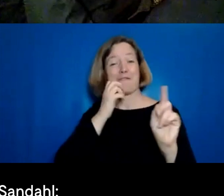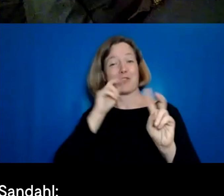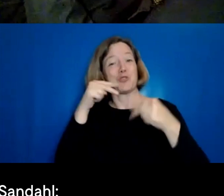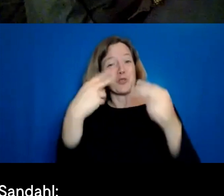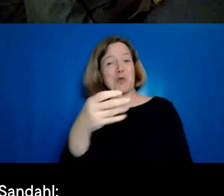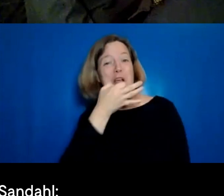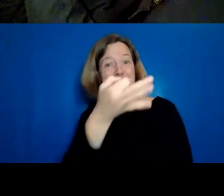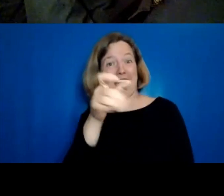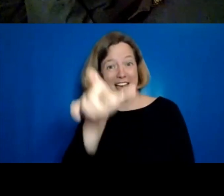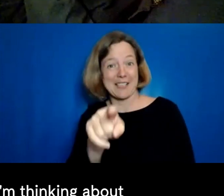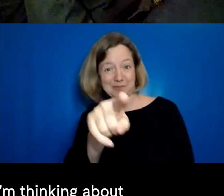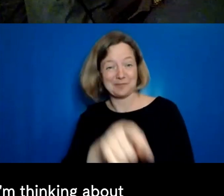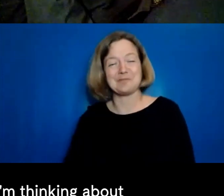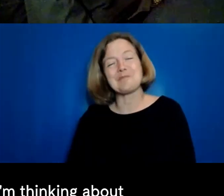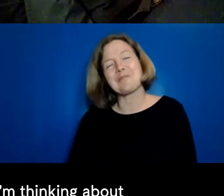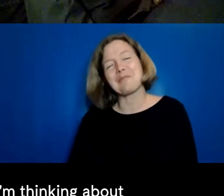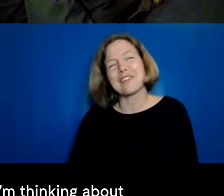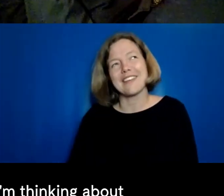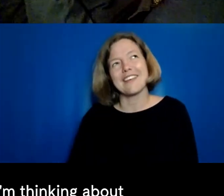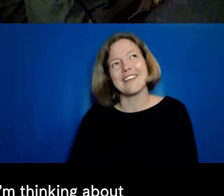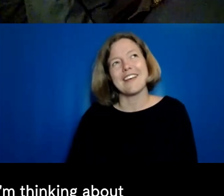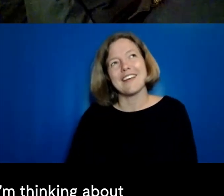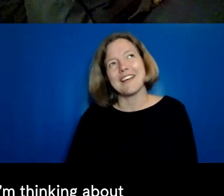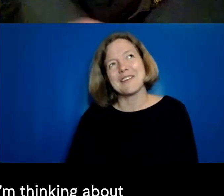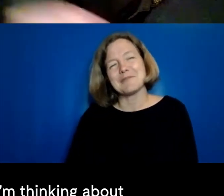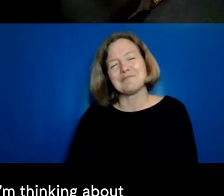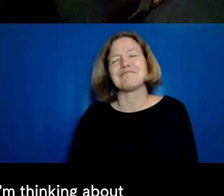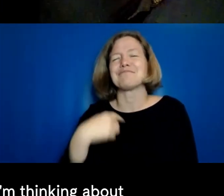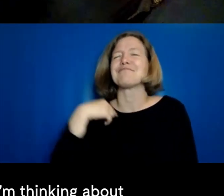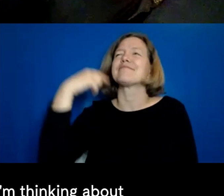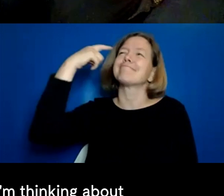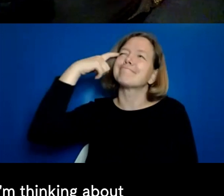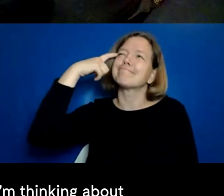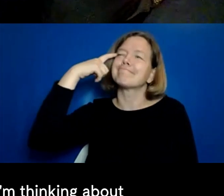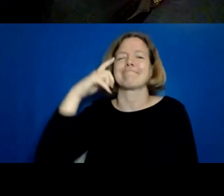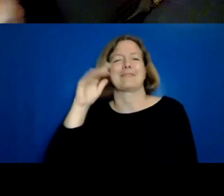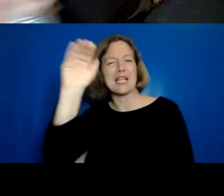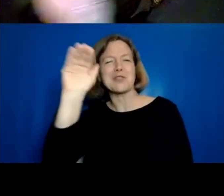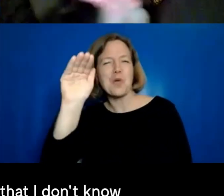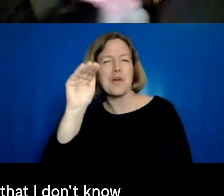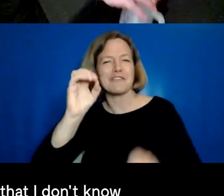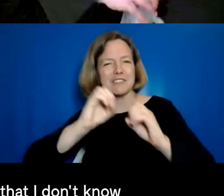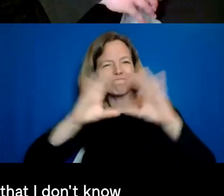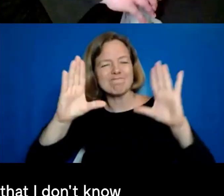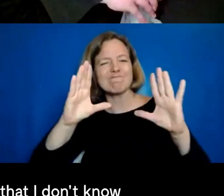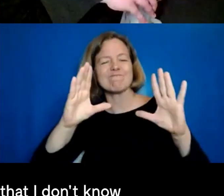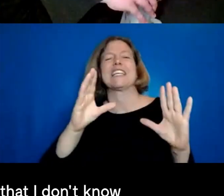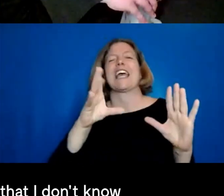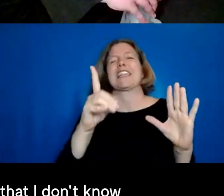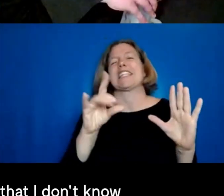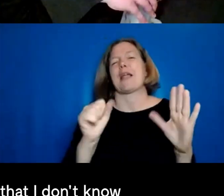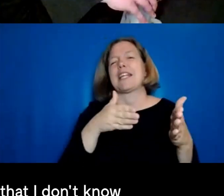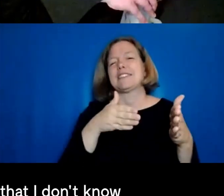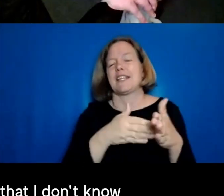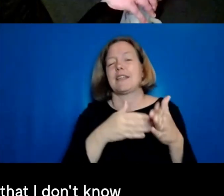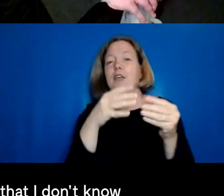too. Because now that I'm thinking about what would I dream for disability arts, I have